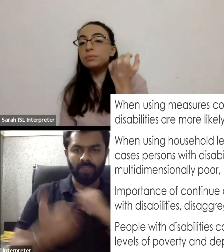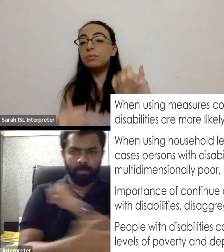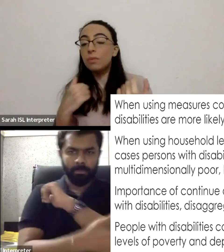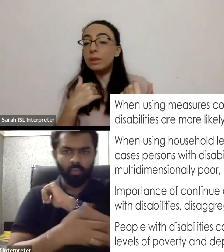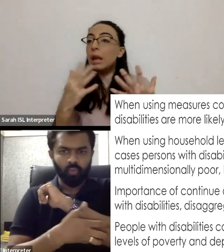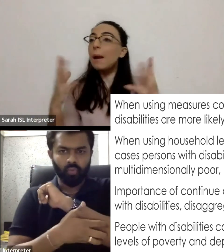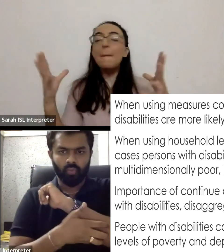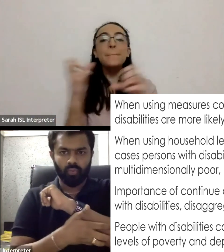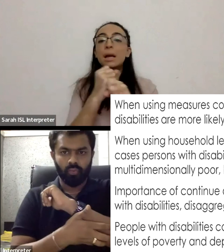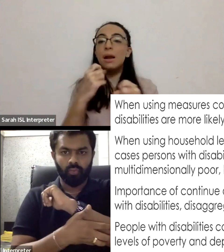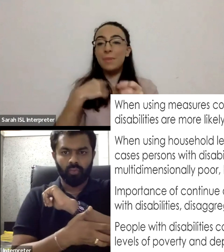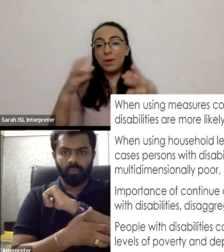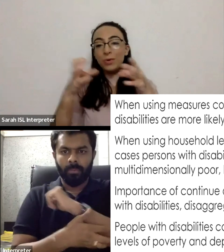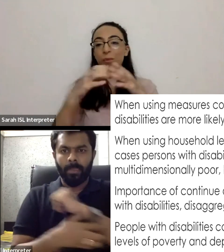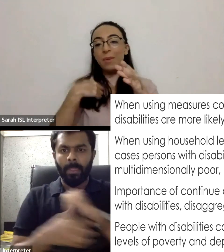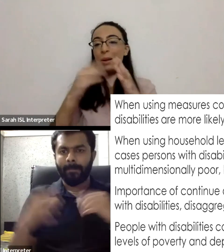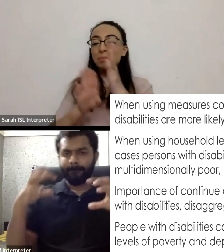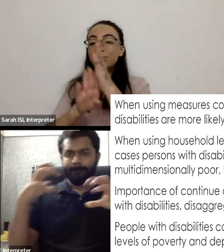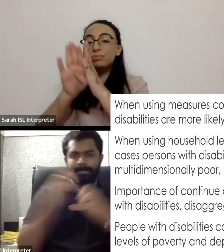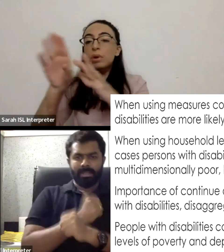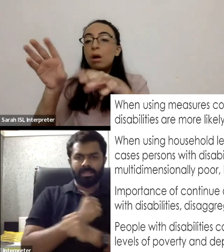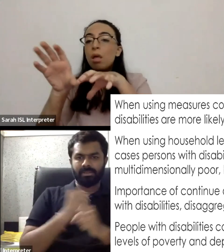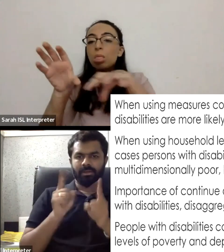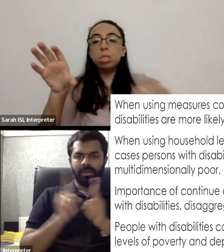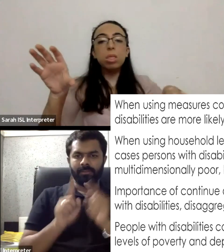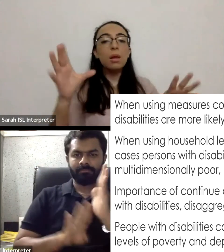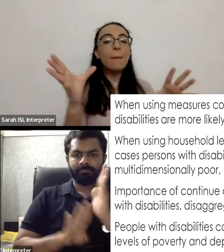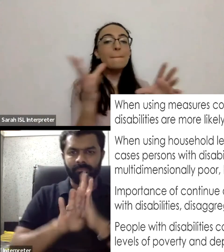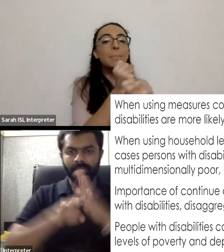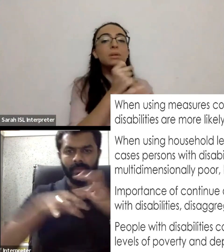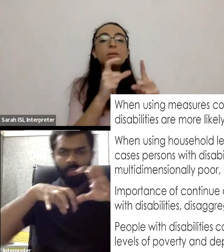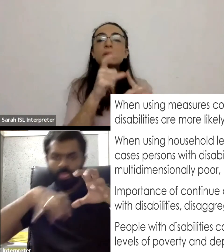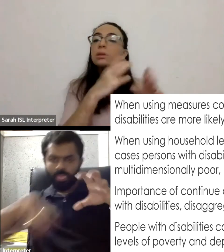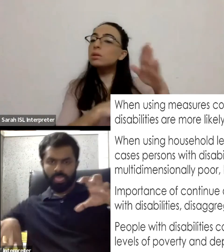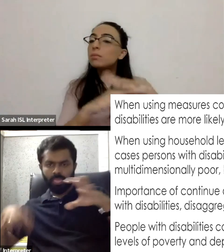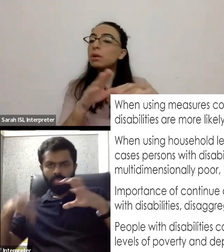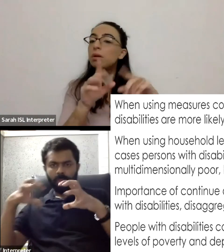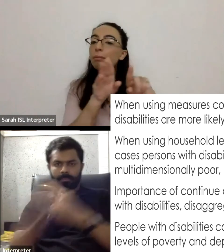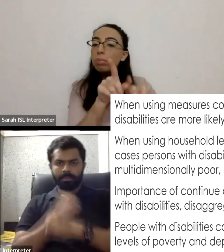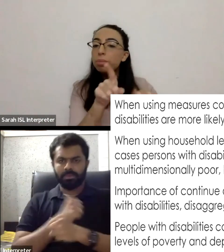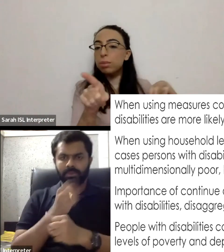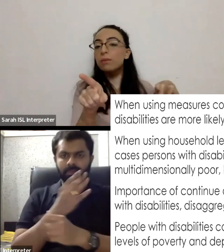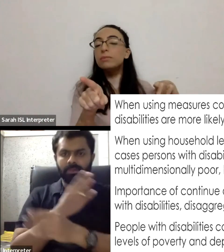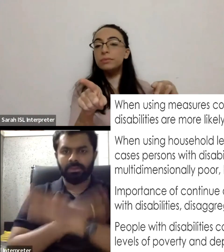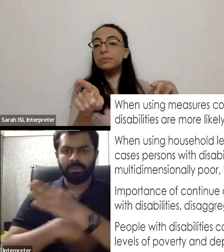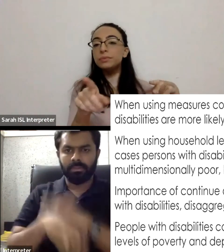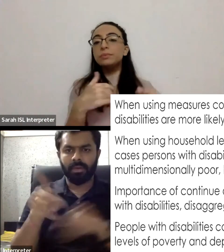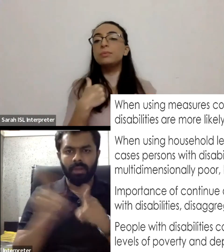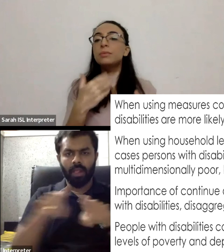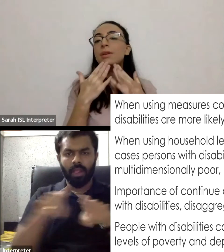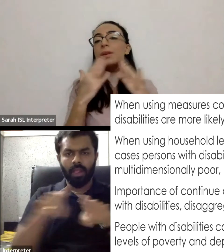some people in there, and persons with disability are one of those groups. Thank you very much, and sorry